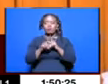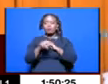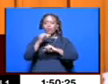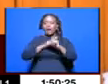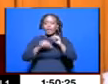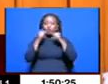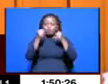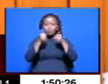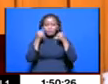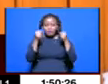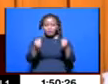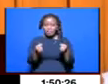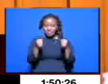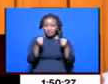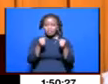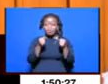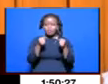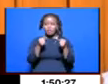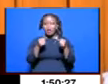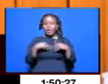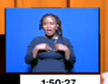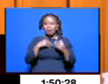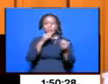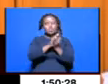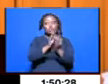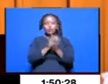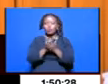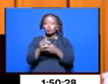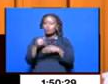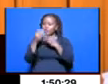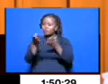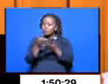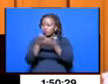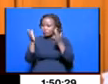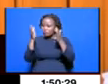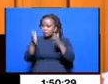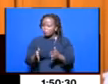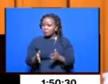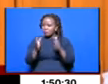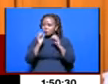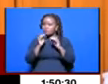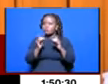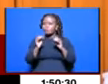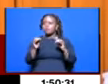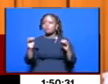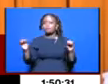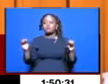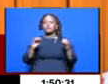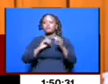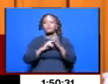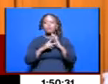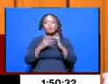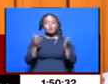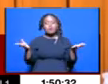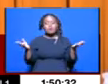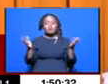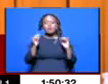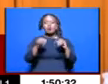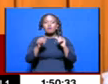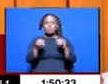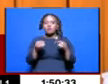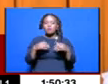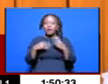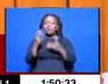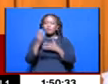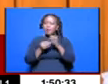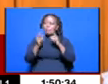or are not bestowed on everyone. So you might find that I may take a bit longer on some issues,